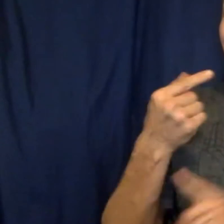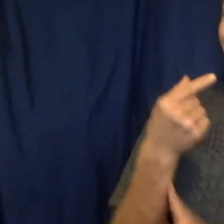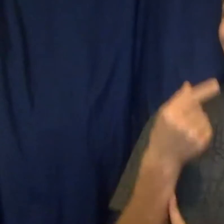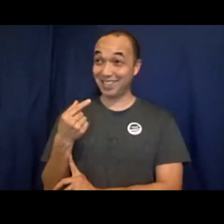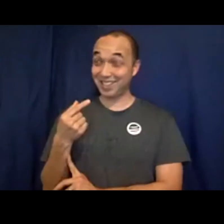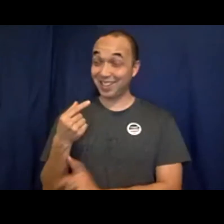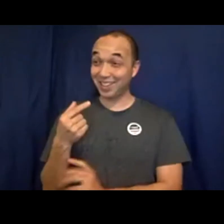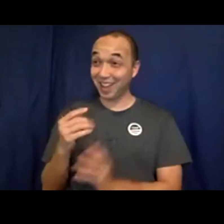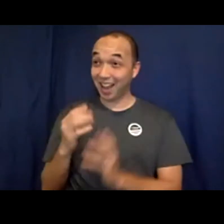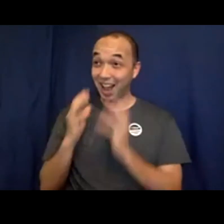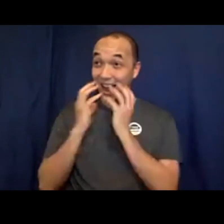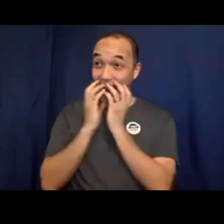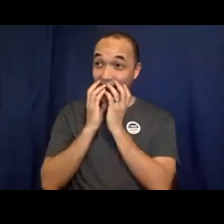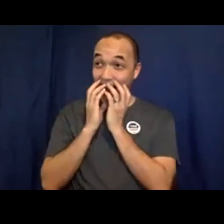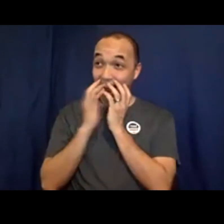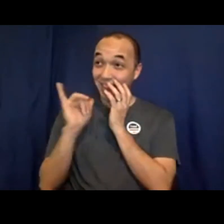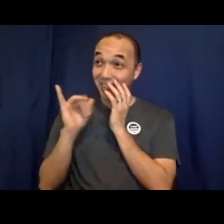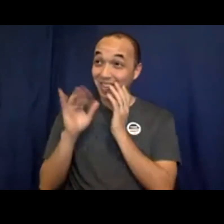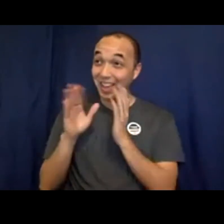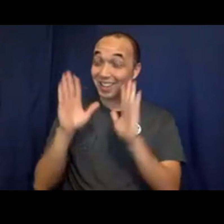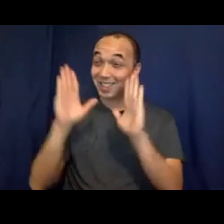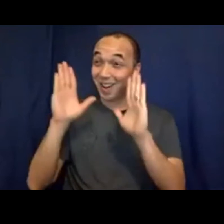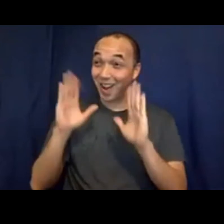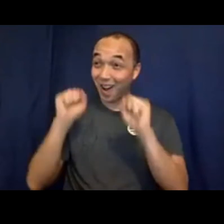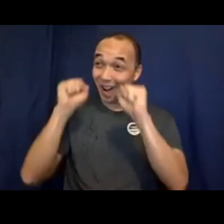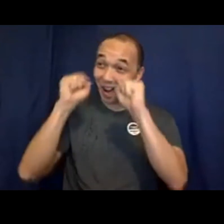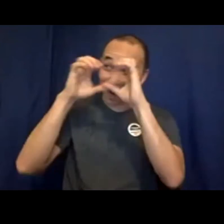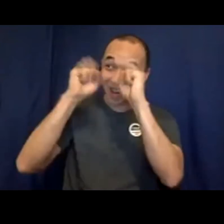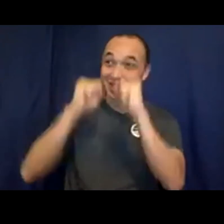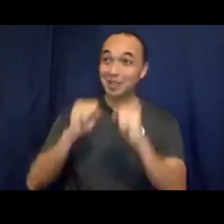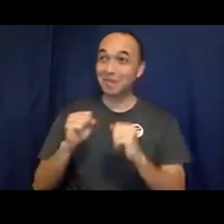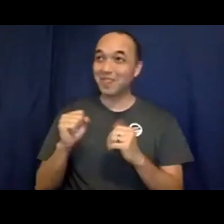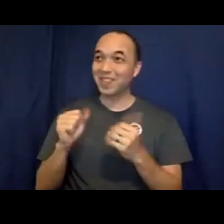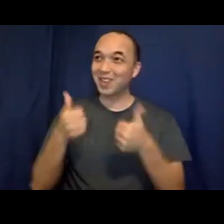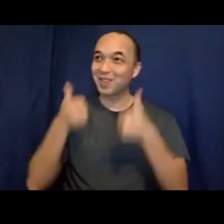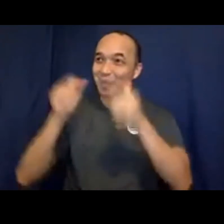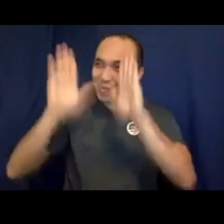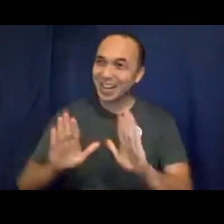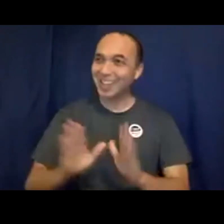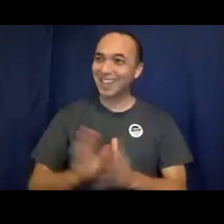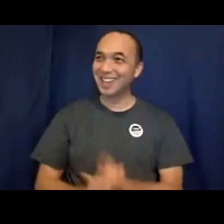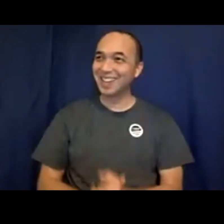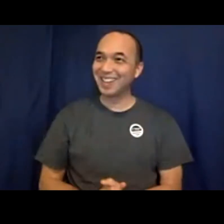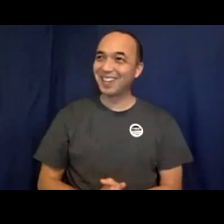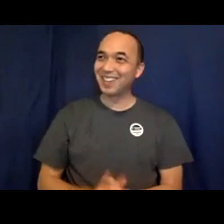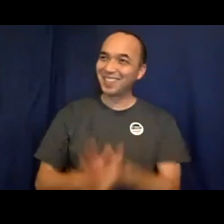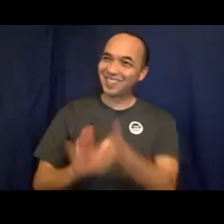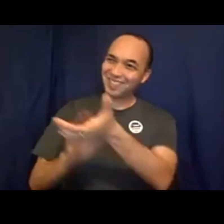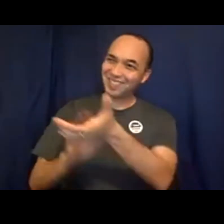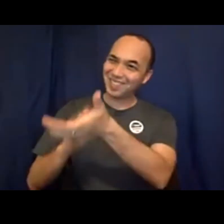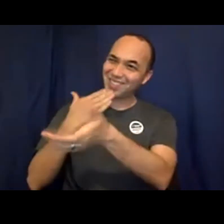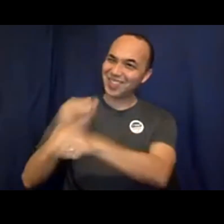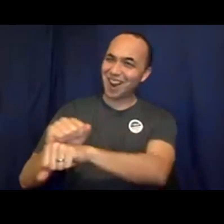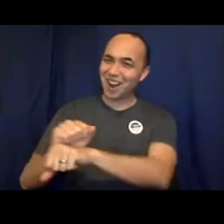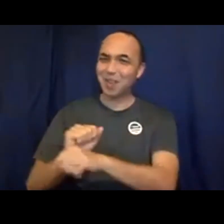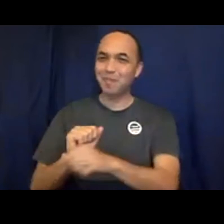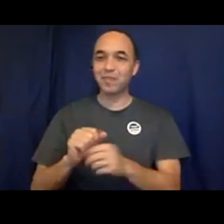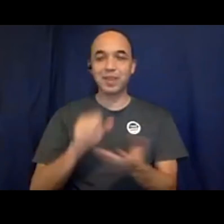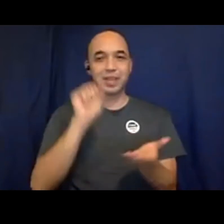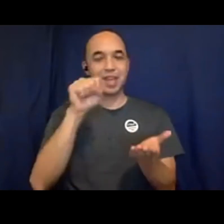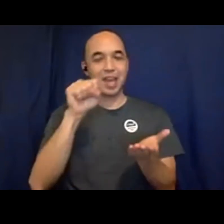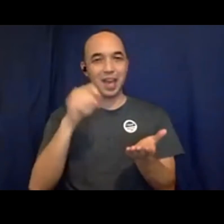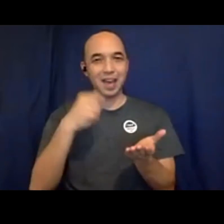about you? I'm pretty good. I mean, I'm okay. Yeah. I'm sick in quarantine, so I don't know if I have the